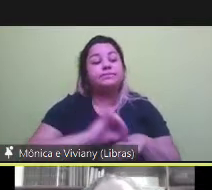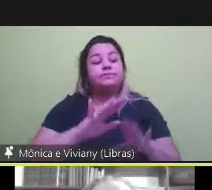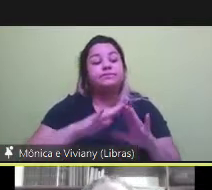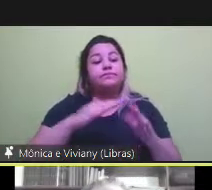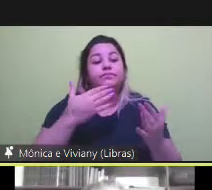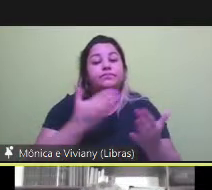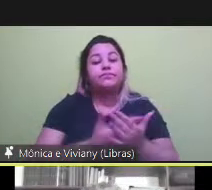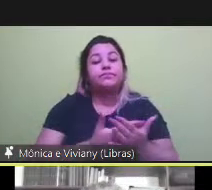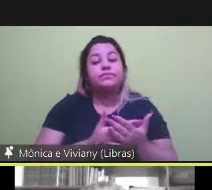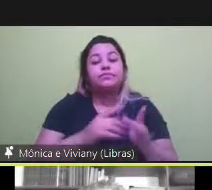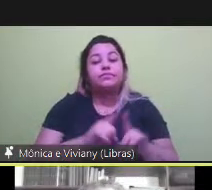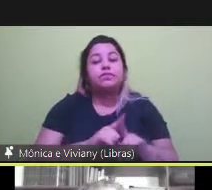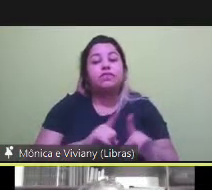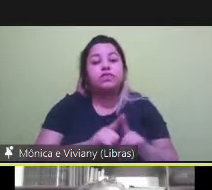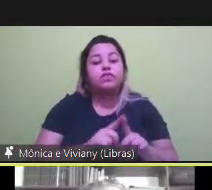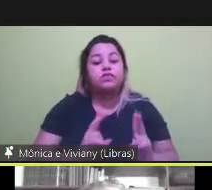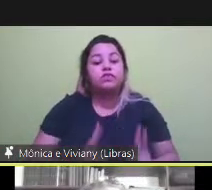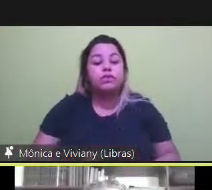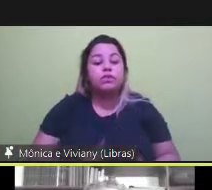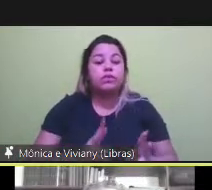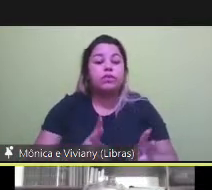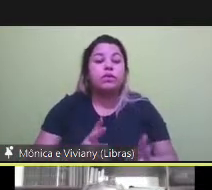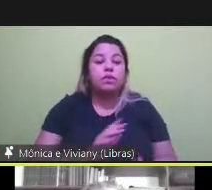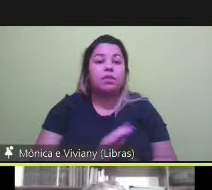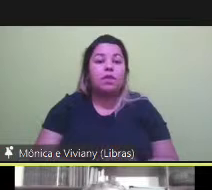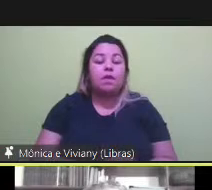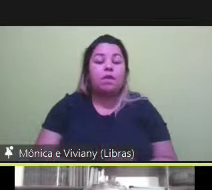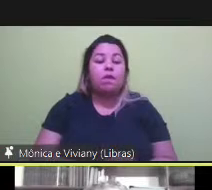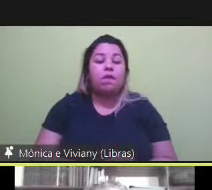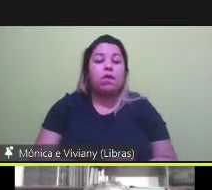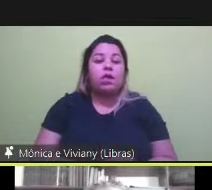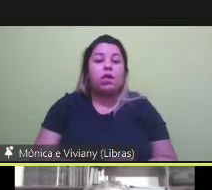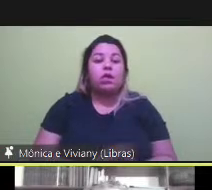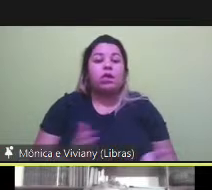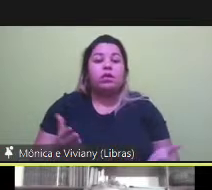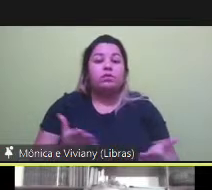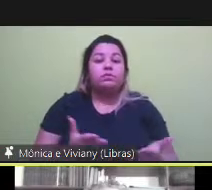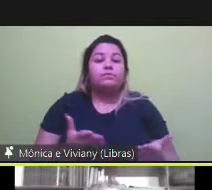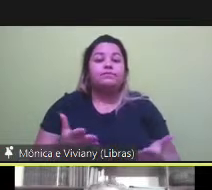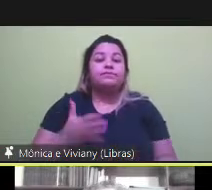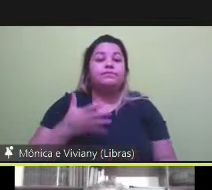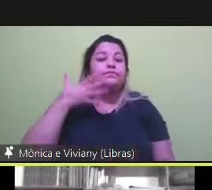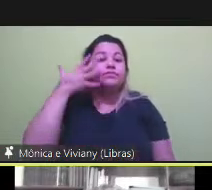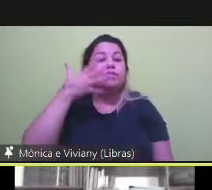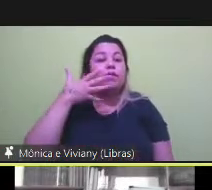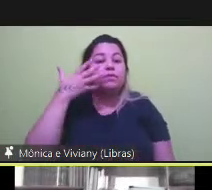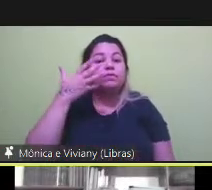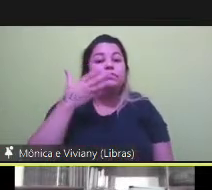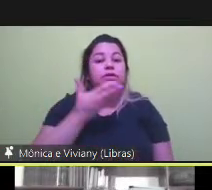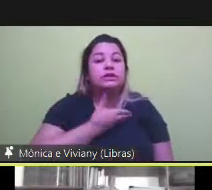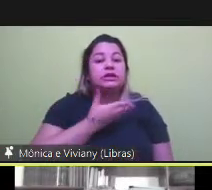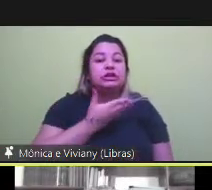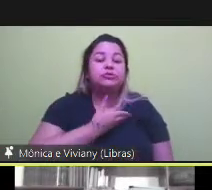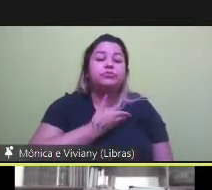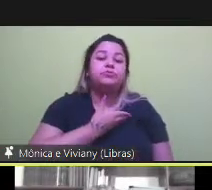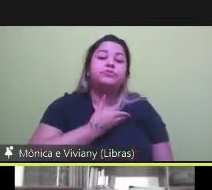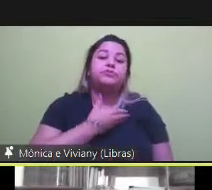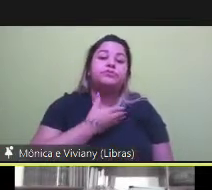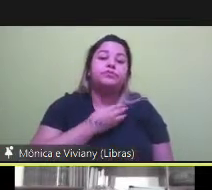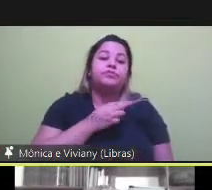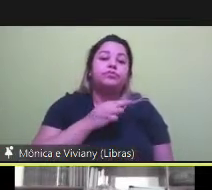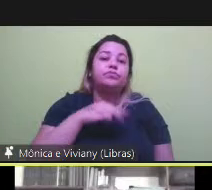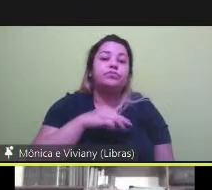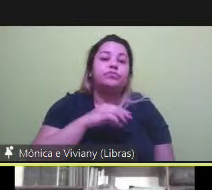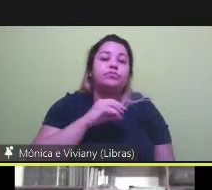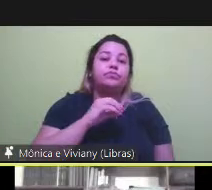and trying to continue it. And now I'm going to leave space for my colleague Monse, as I mentioned before. She's